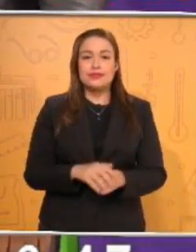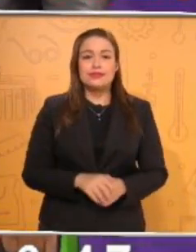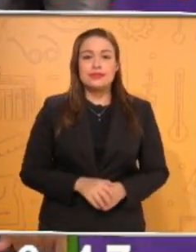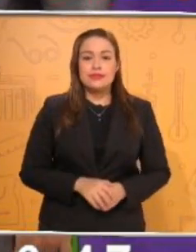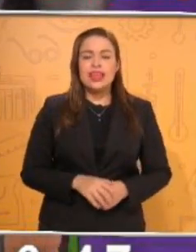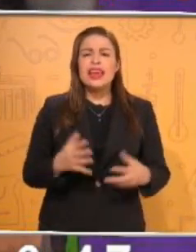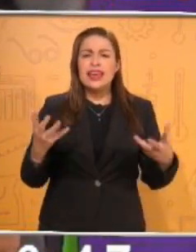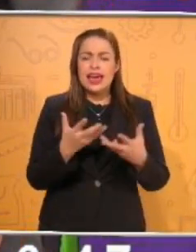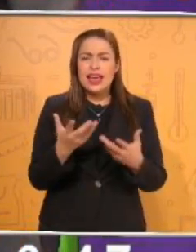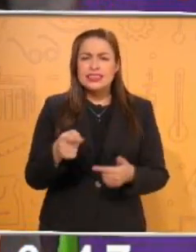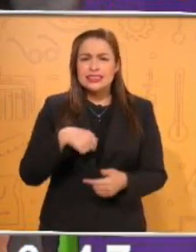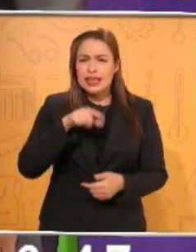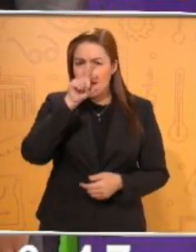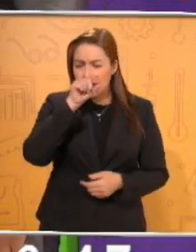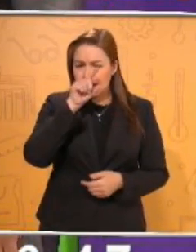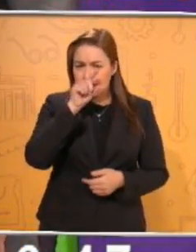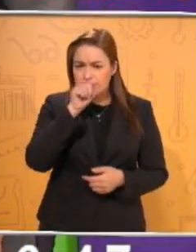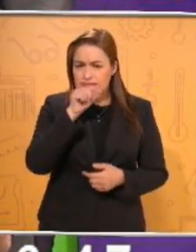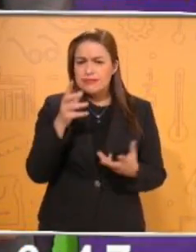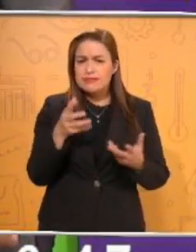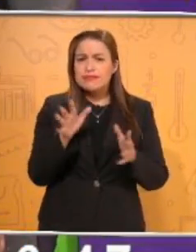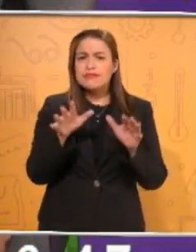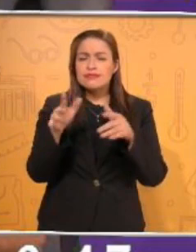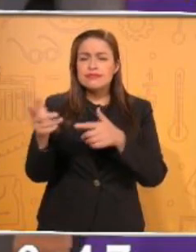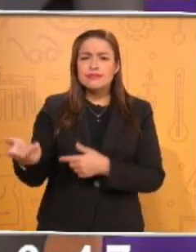birds doing? Number 9.